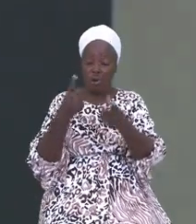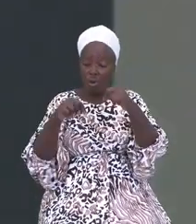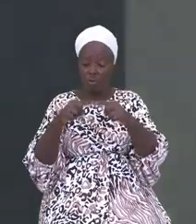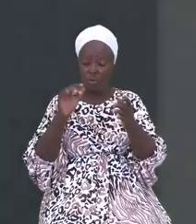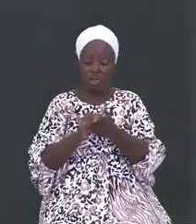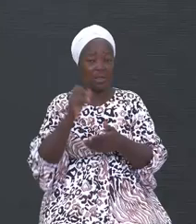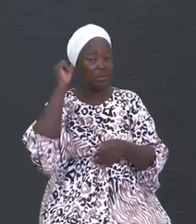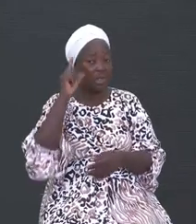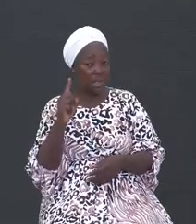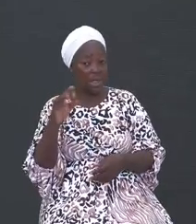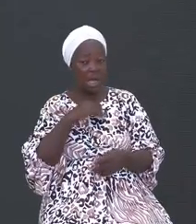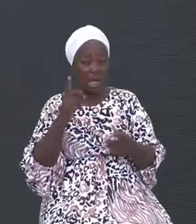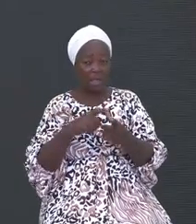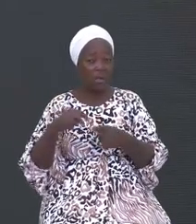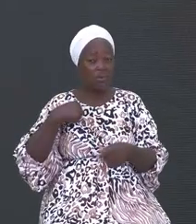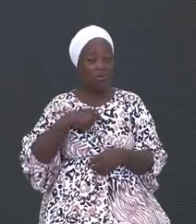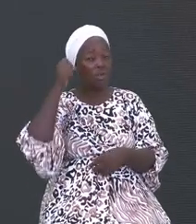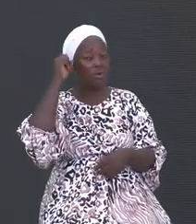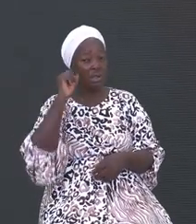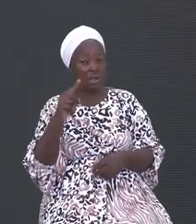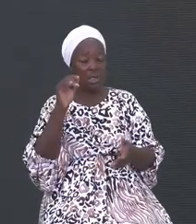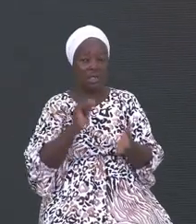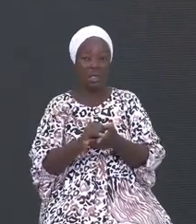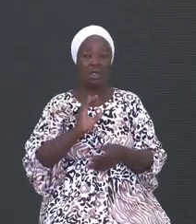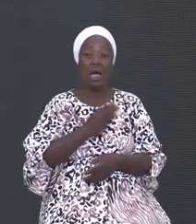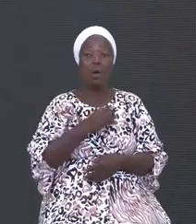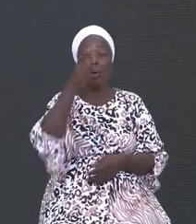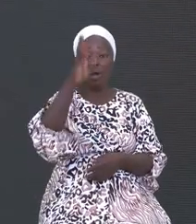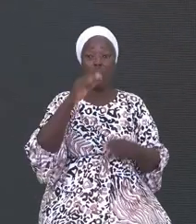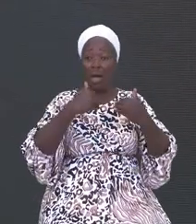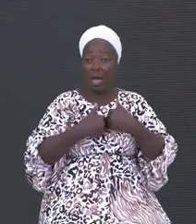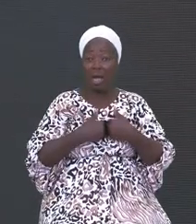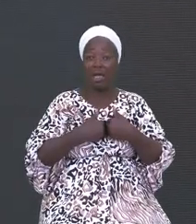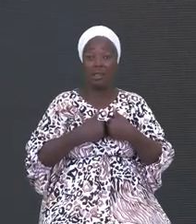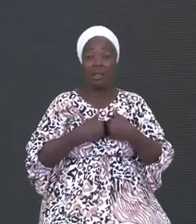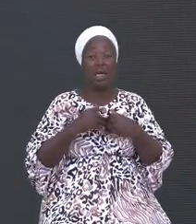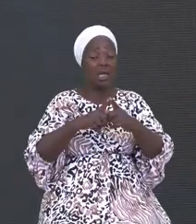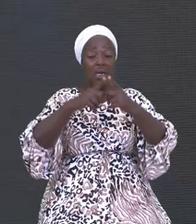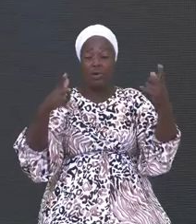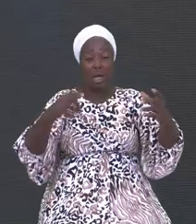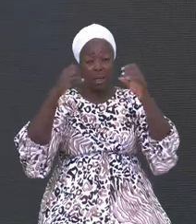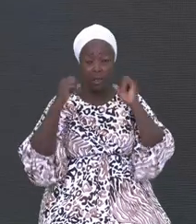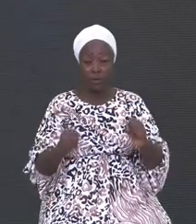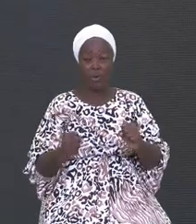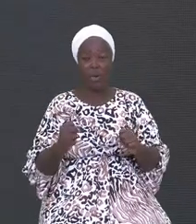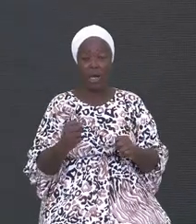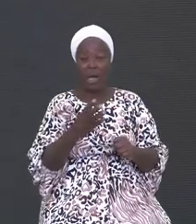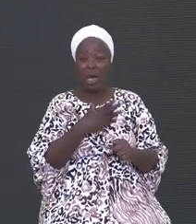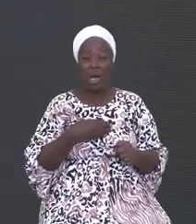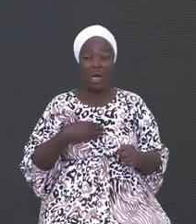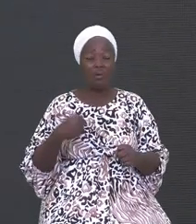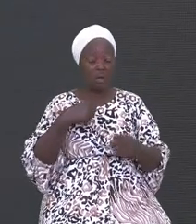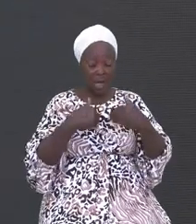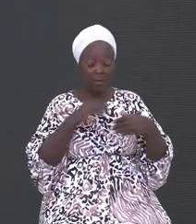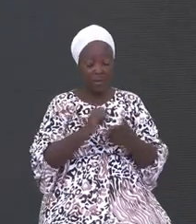understanding and we understand that our God has immense power and we have that faith